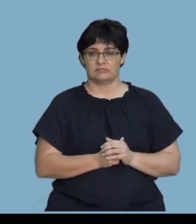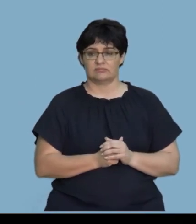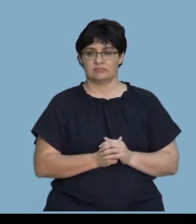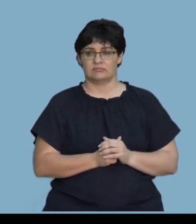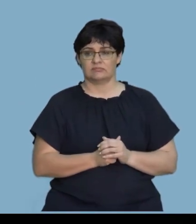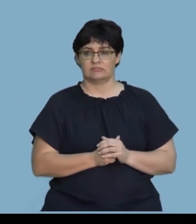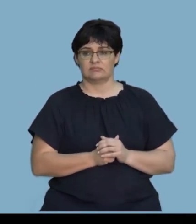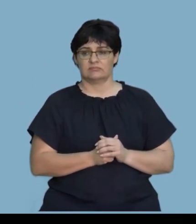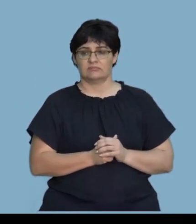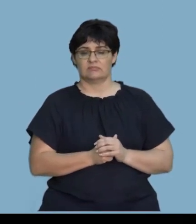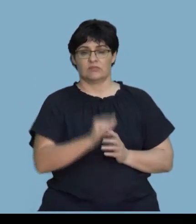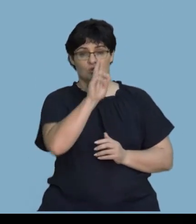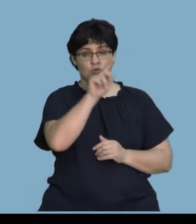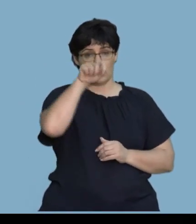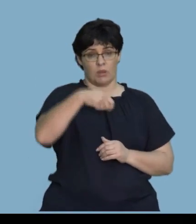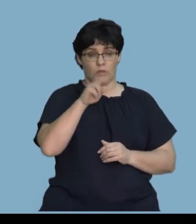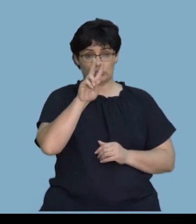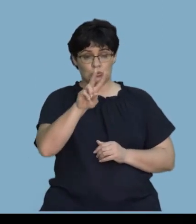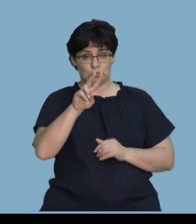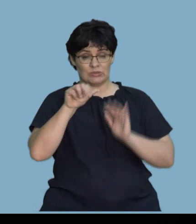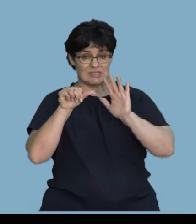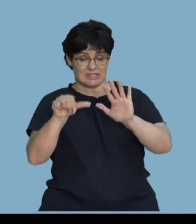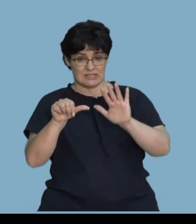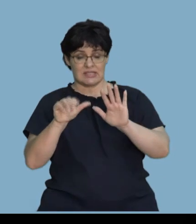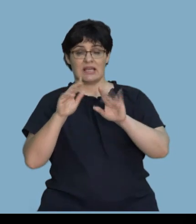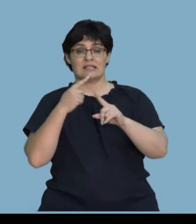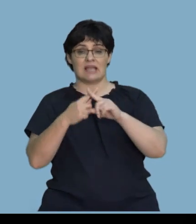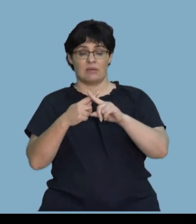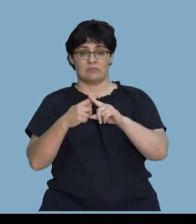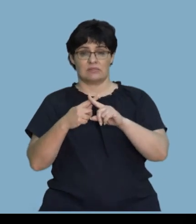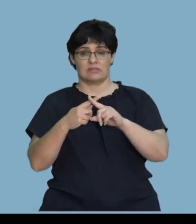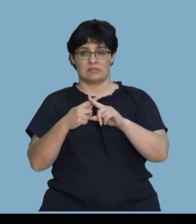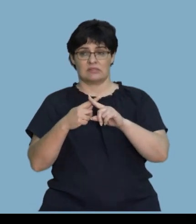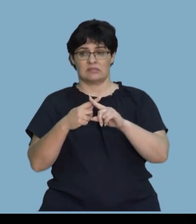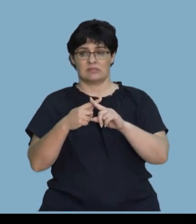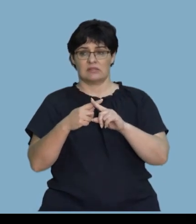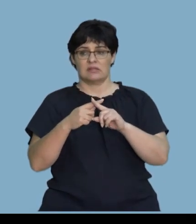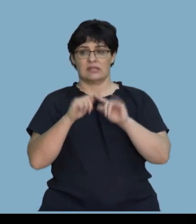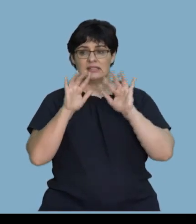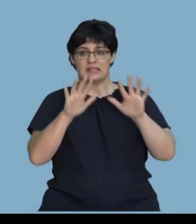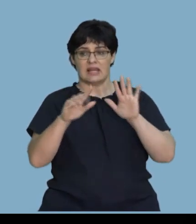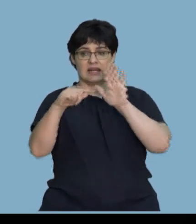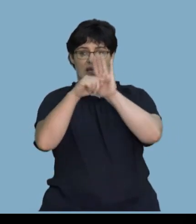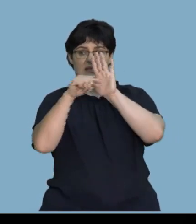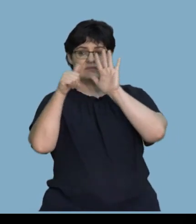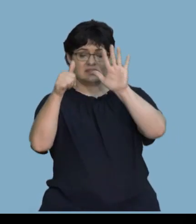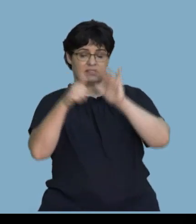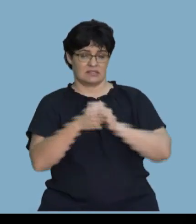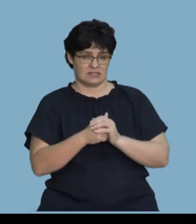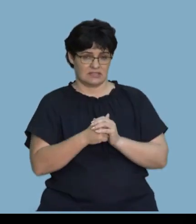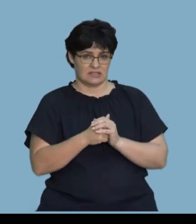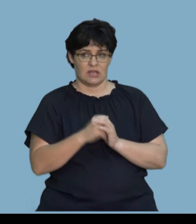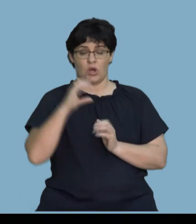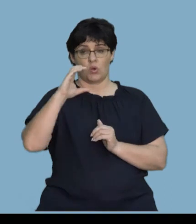is 2,26 times 10 exponent negative 6 coulombs. So what we essentially did there,